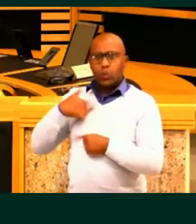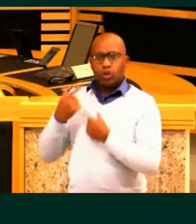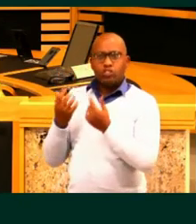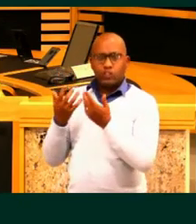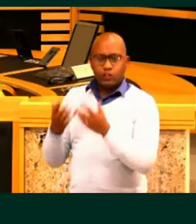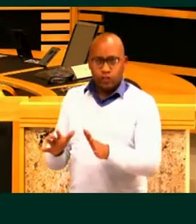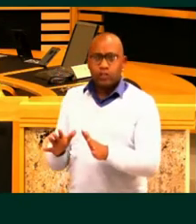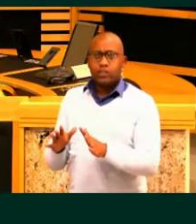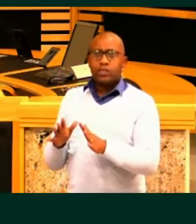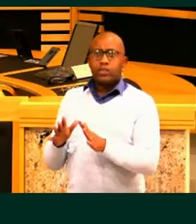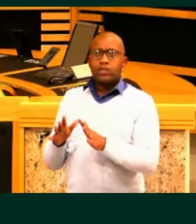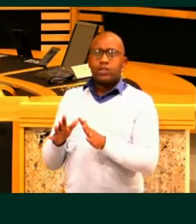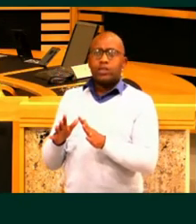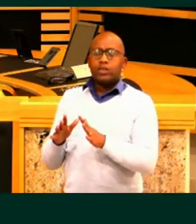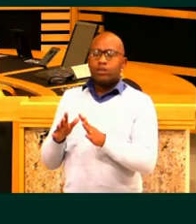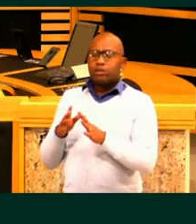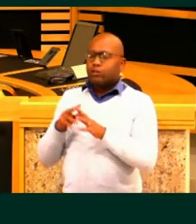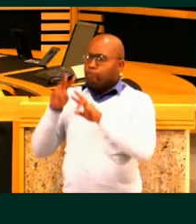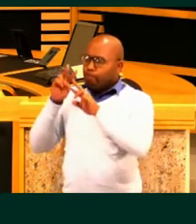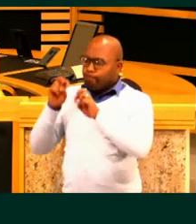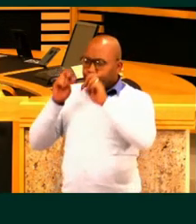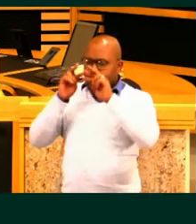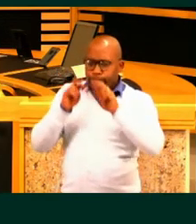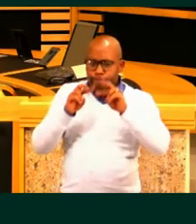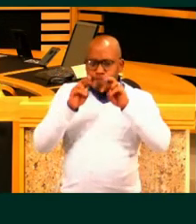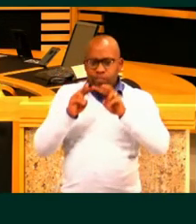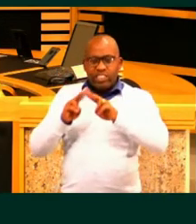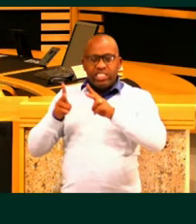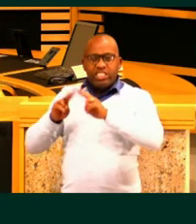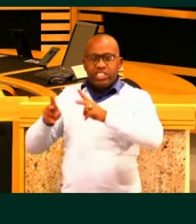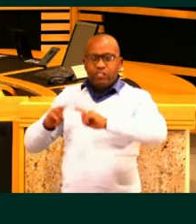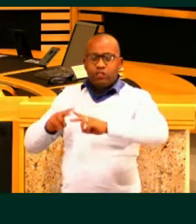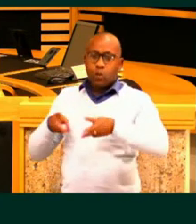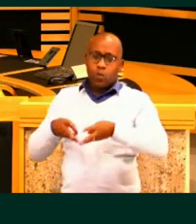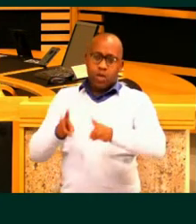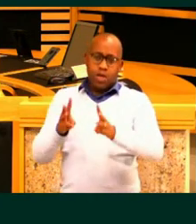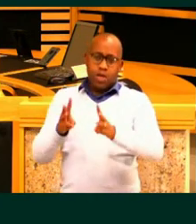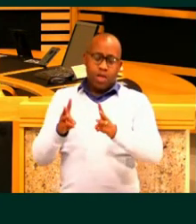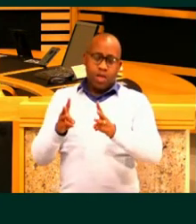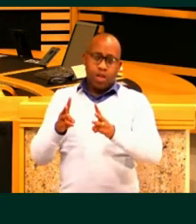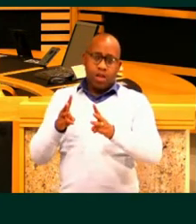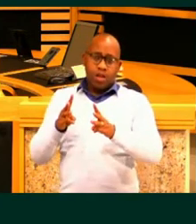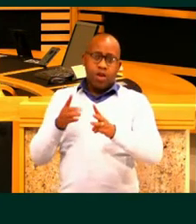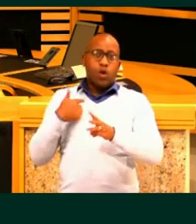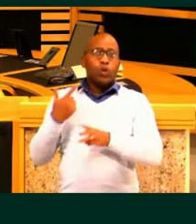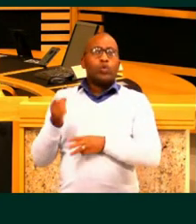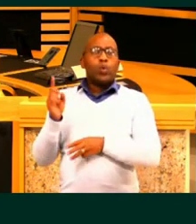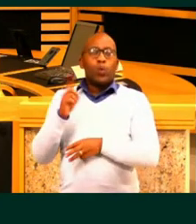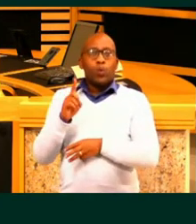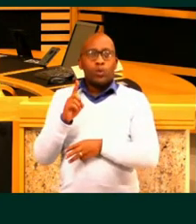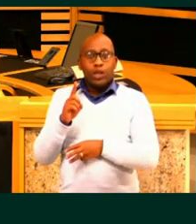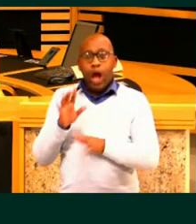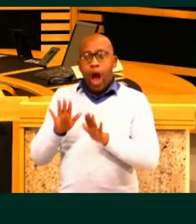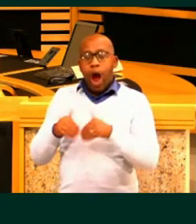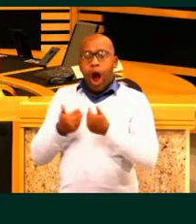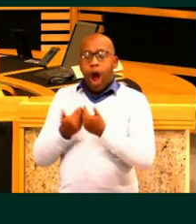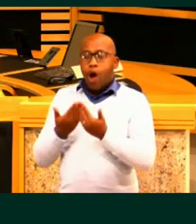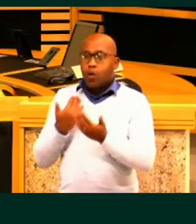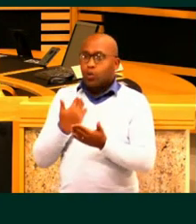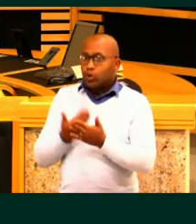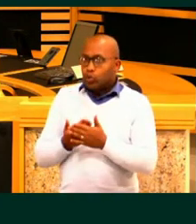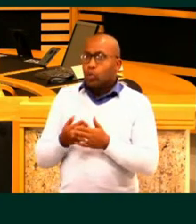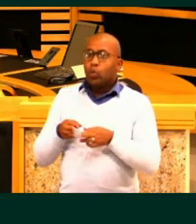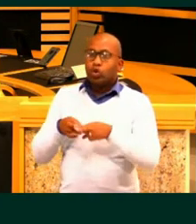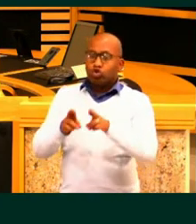to investigate alternative methods of delivering roads in the province given the escalating